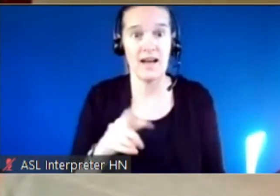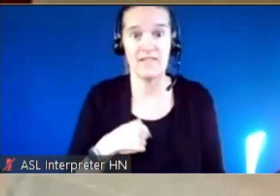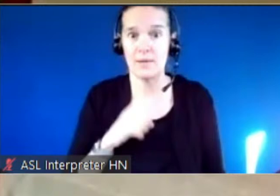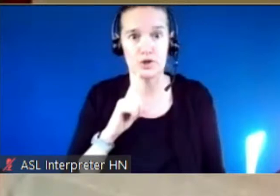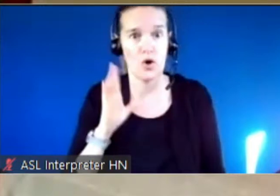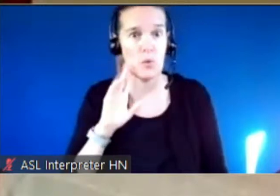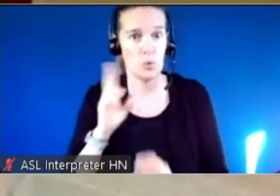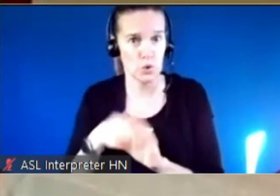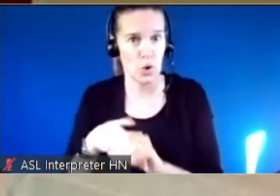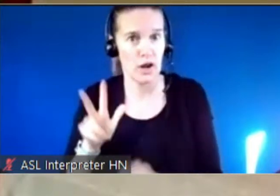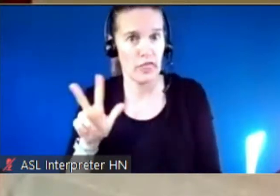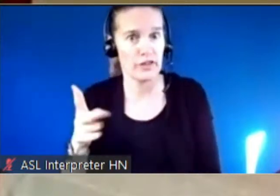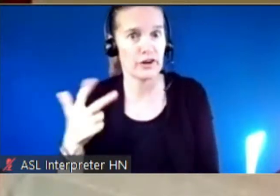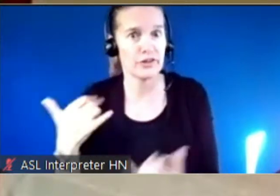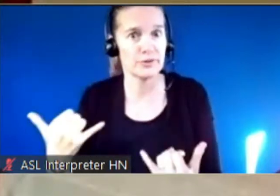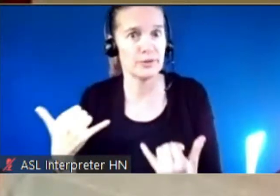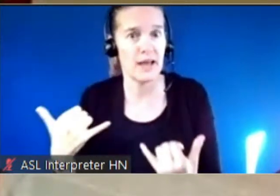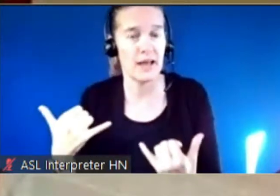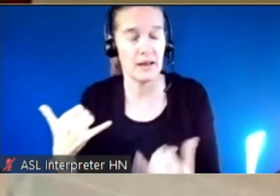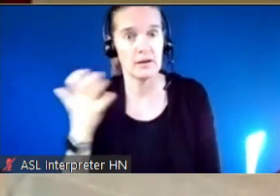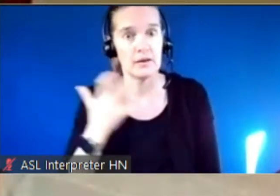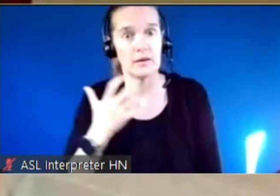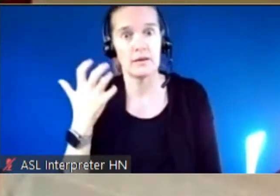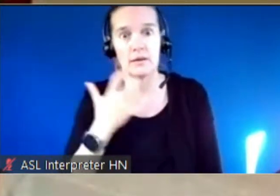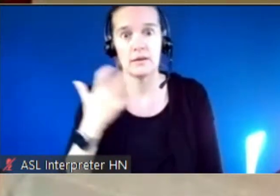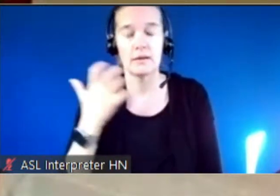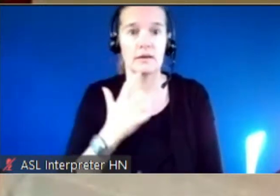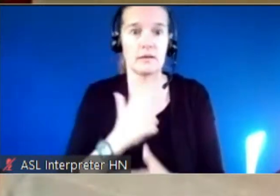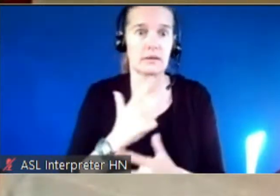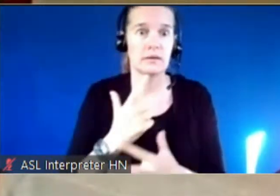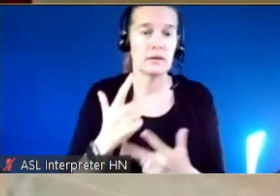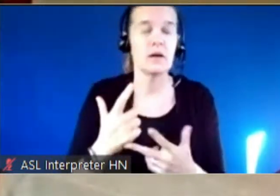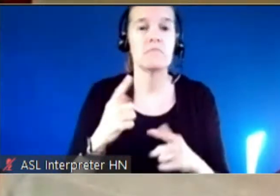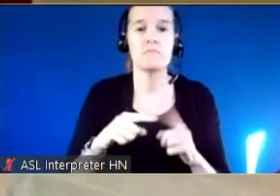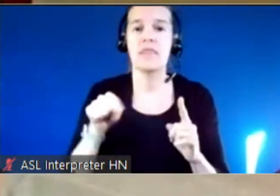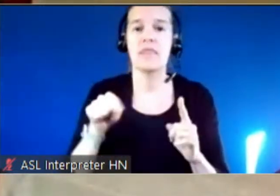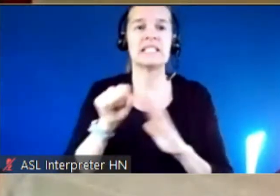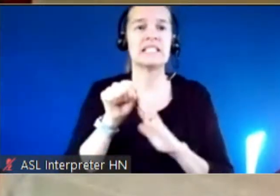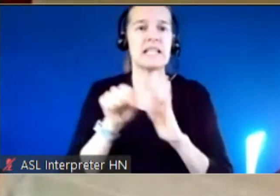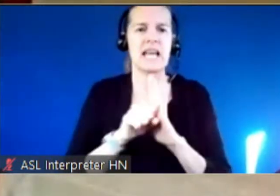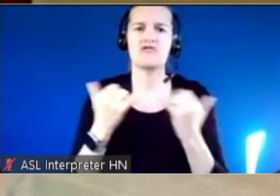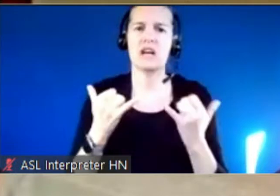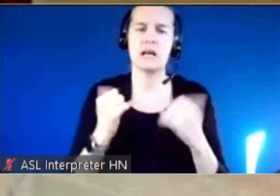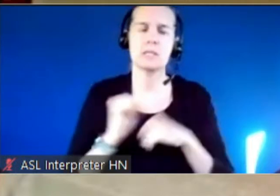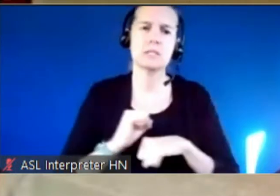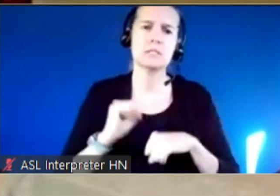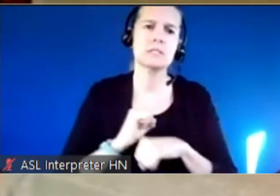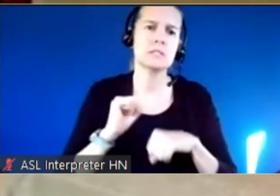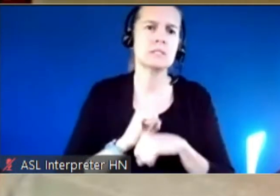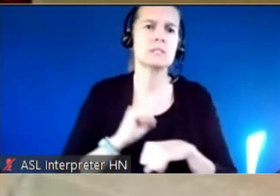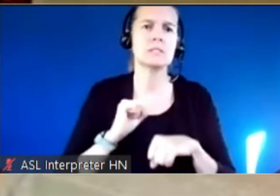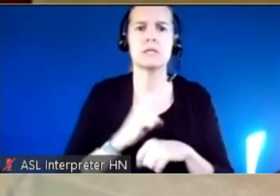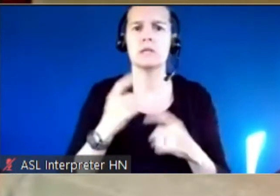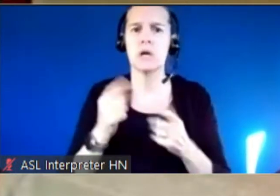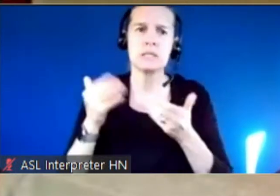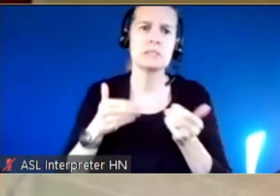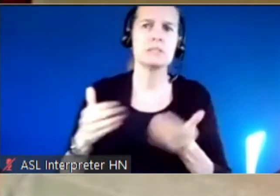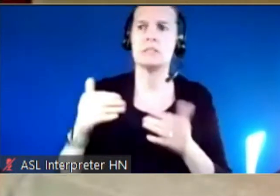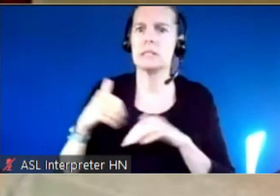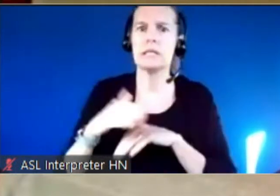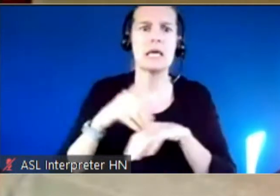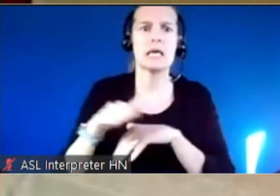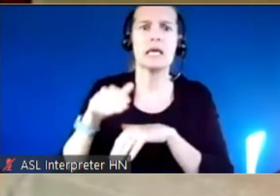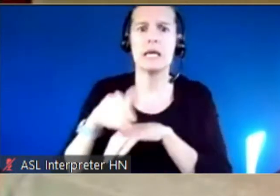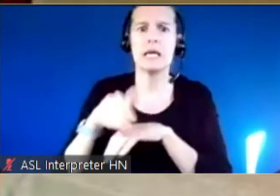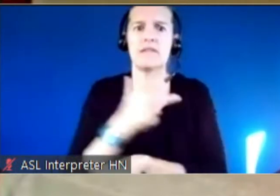end of my day. But the state is working long and hard to try and get the vaccine to the counties. So much